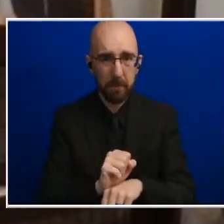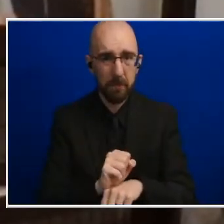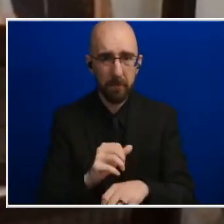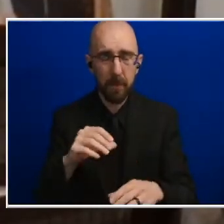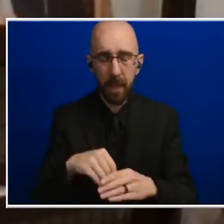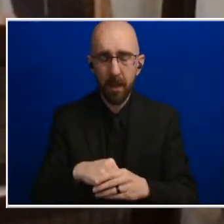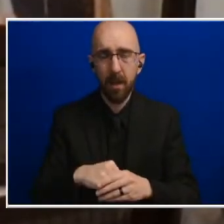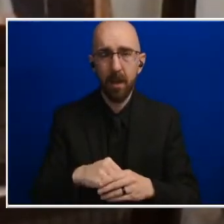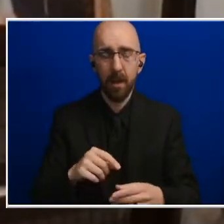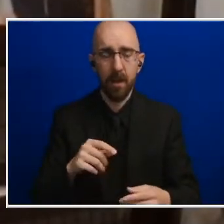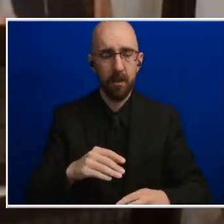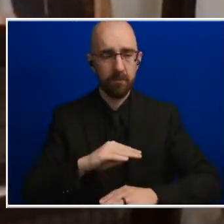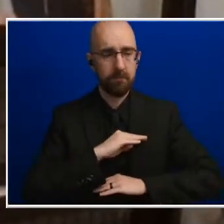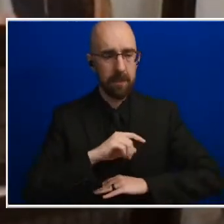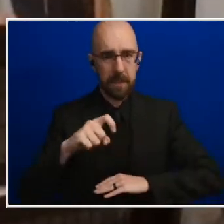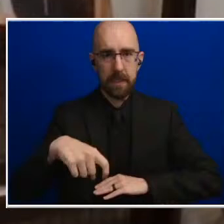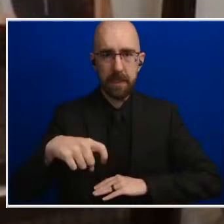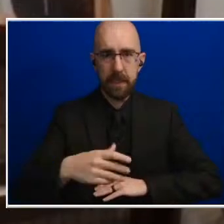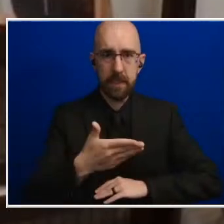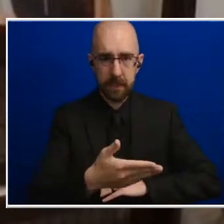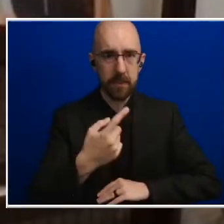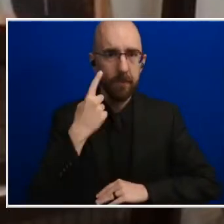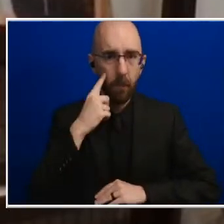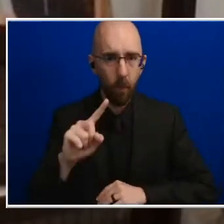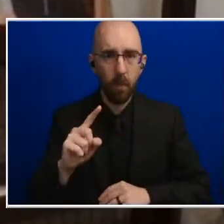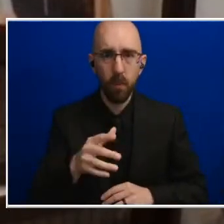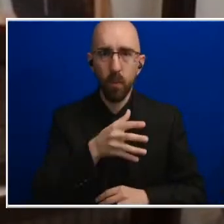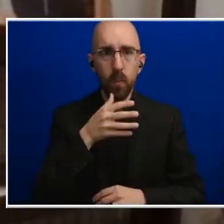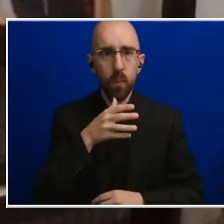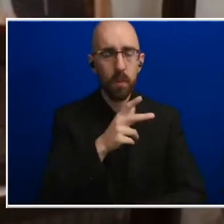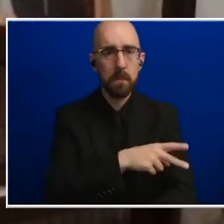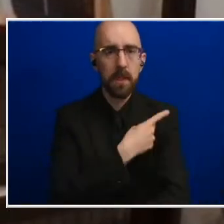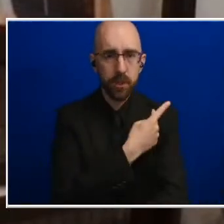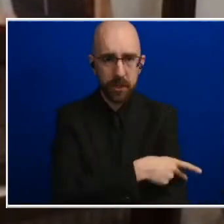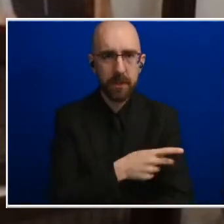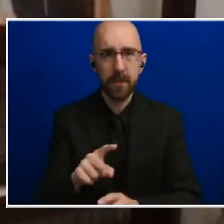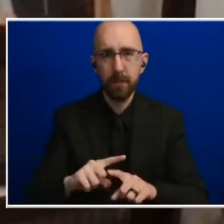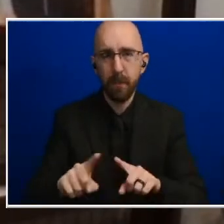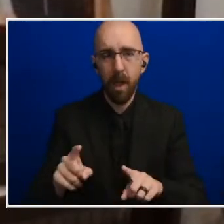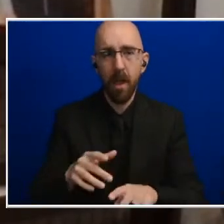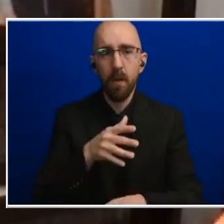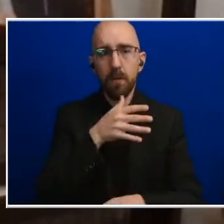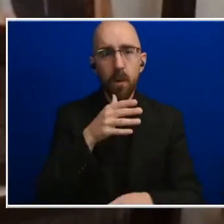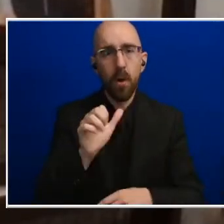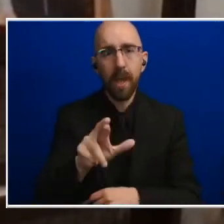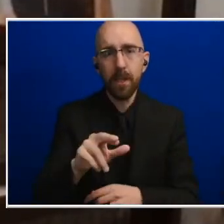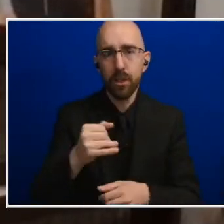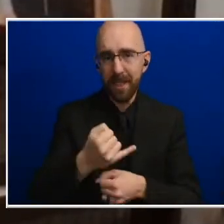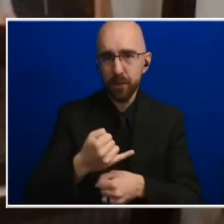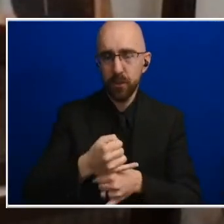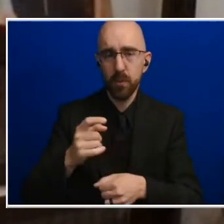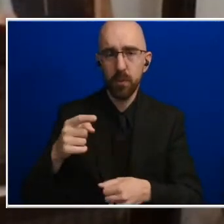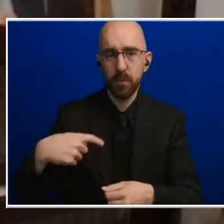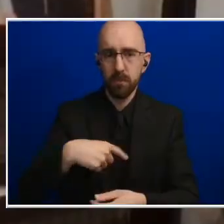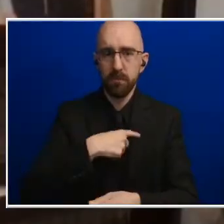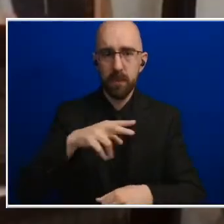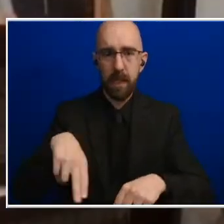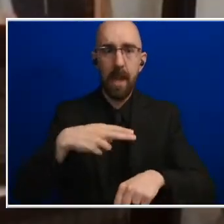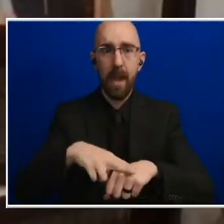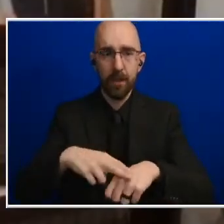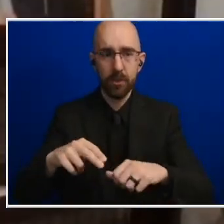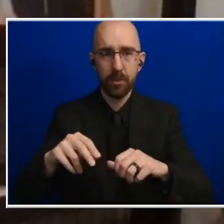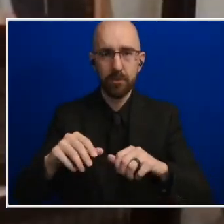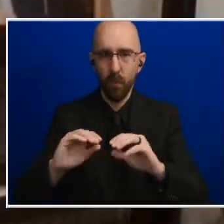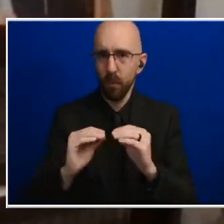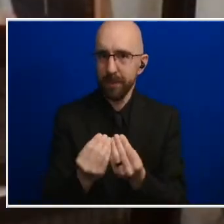meeting the needs for rural patients. But at the Rural Cancer Institute, we're a national organization. And so I think